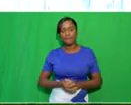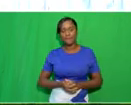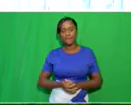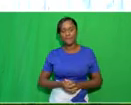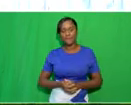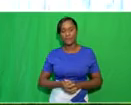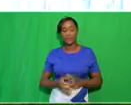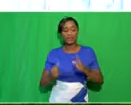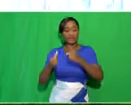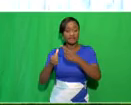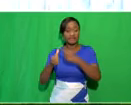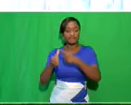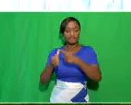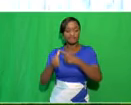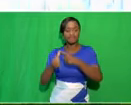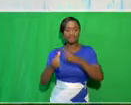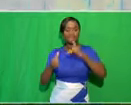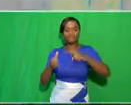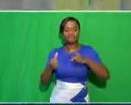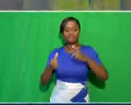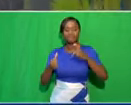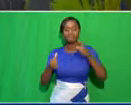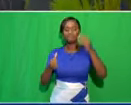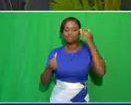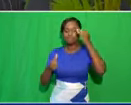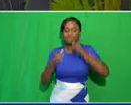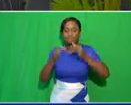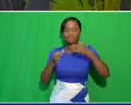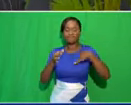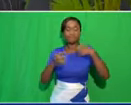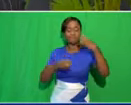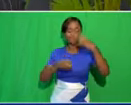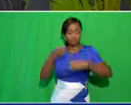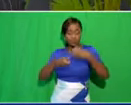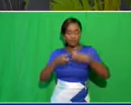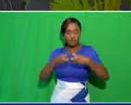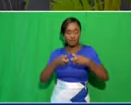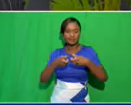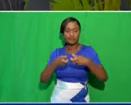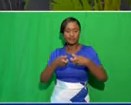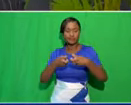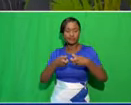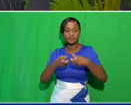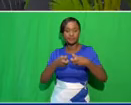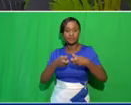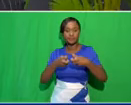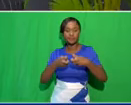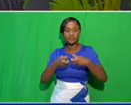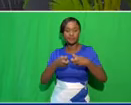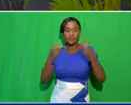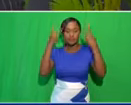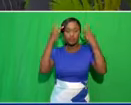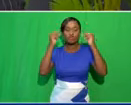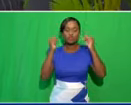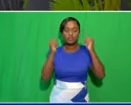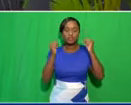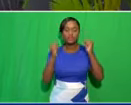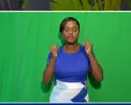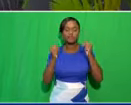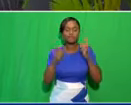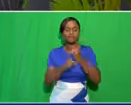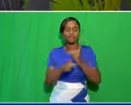The first thing is to recognize if you have a problem. And for this, the Prime Minister is probably correct. The